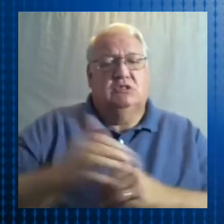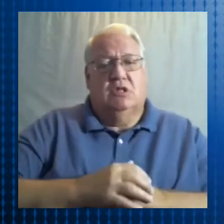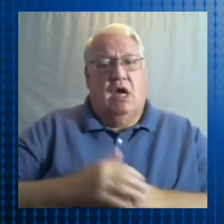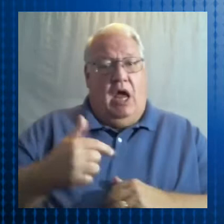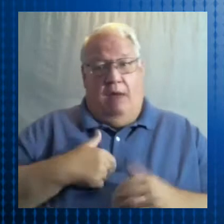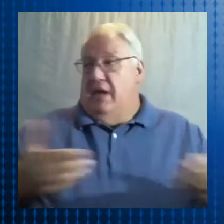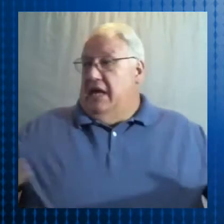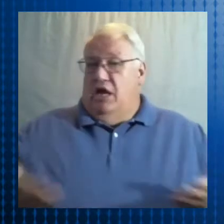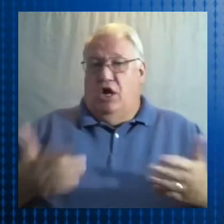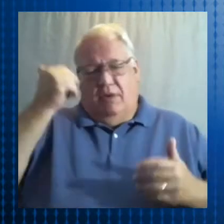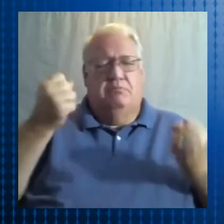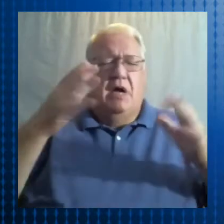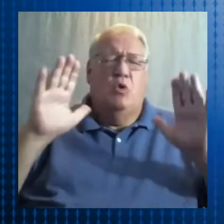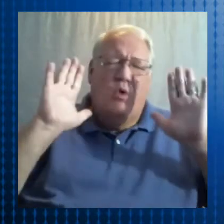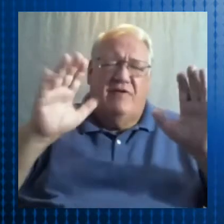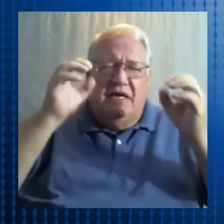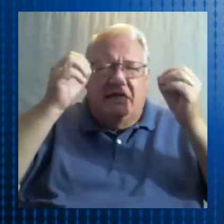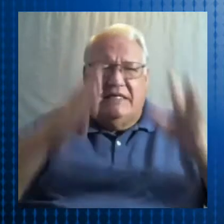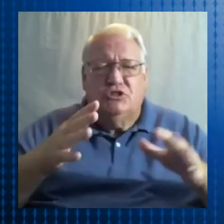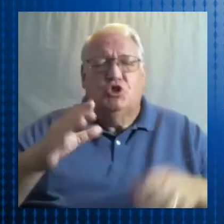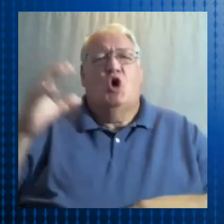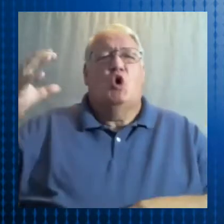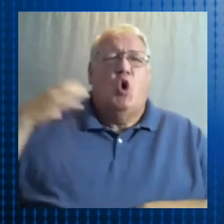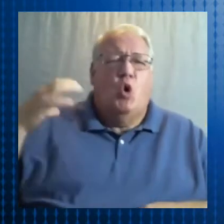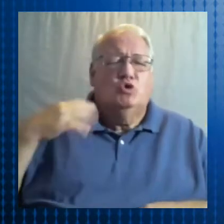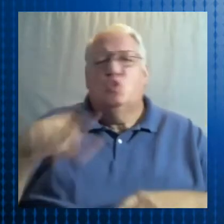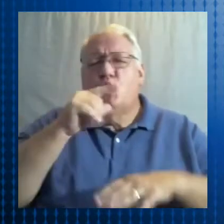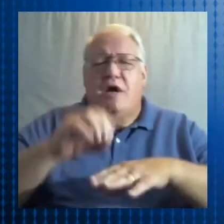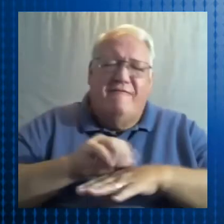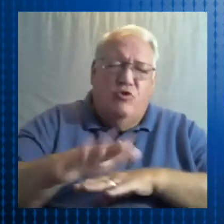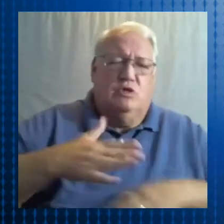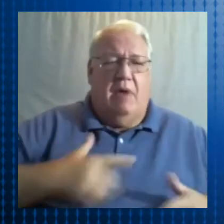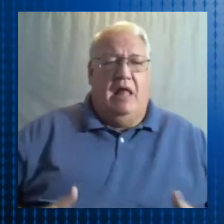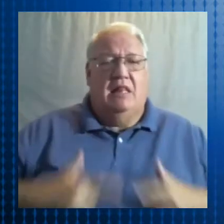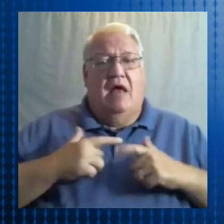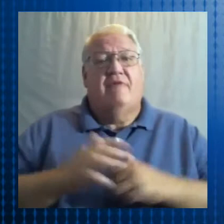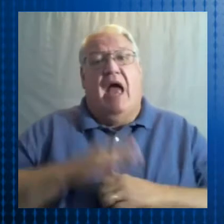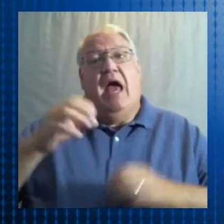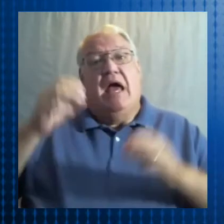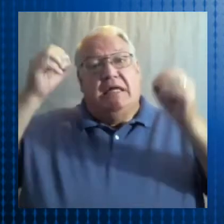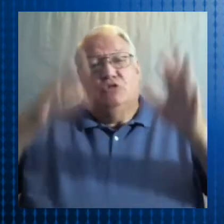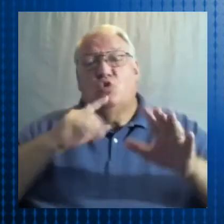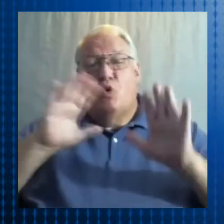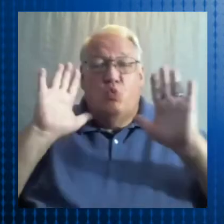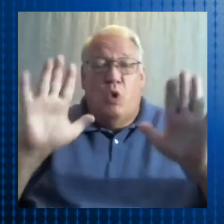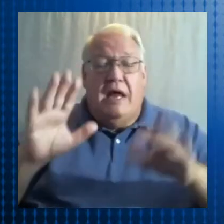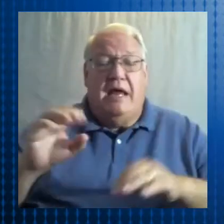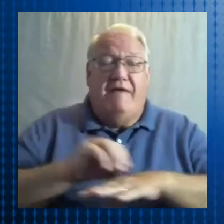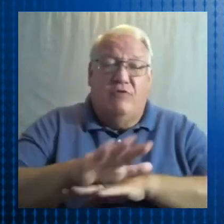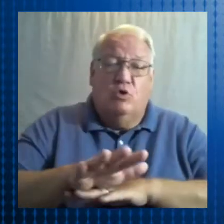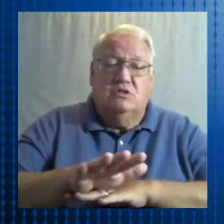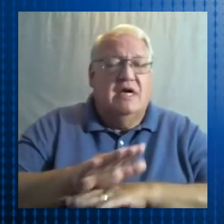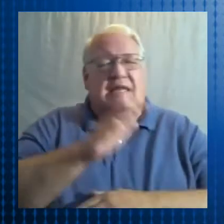teachers, coaches, and influencers in my life. And I want you to know that a great teacher's influence never stops moving forward. So thank you for the